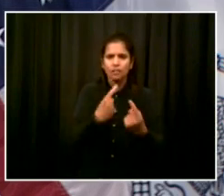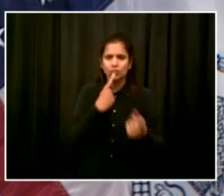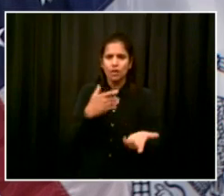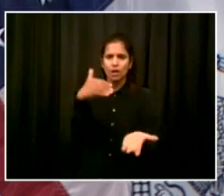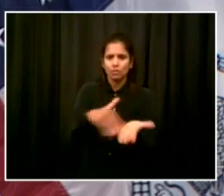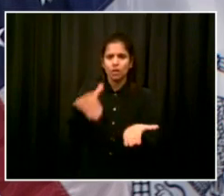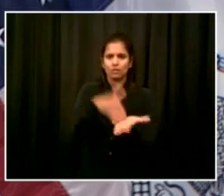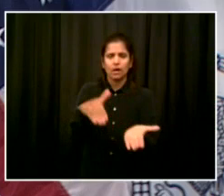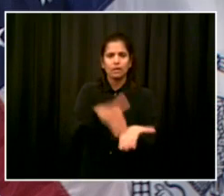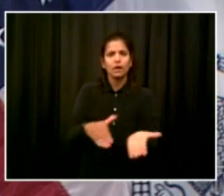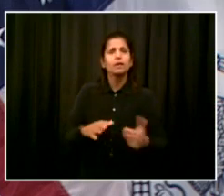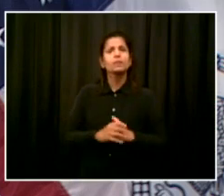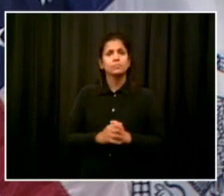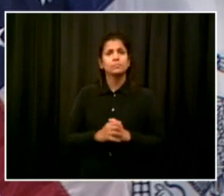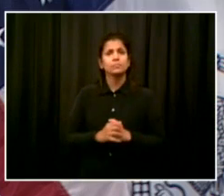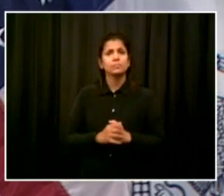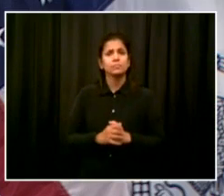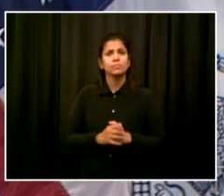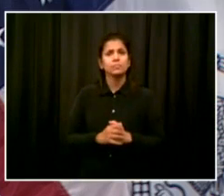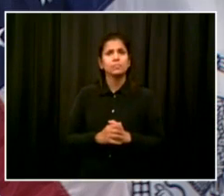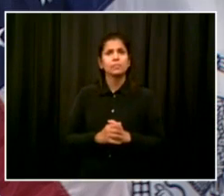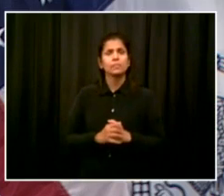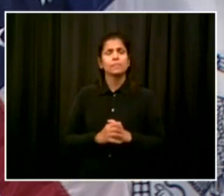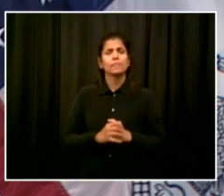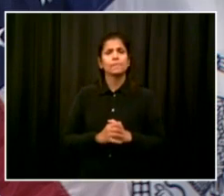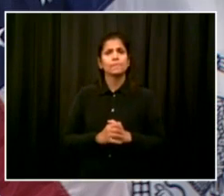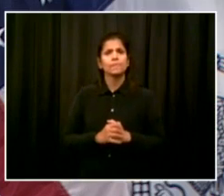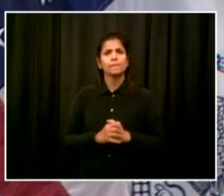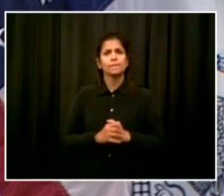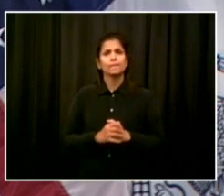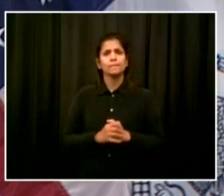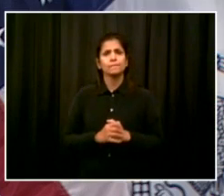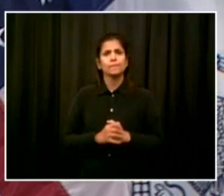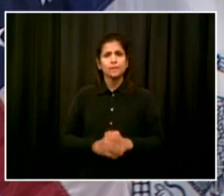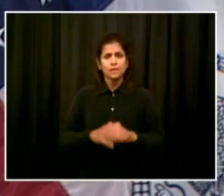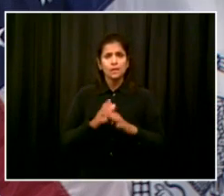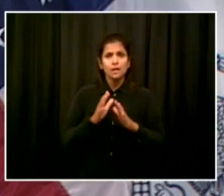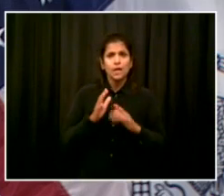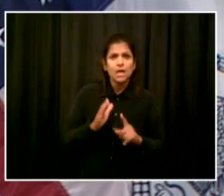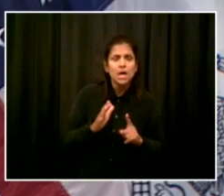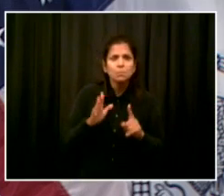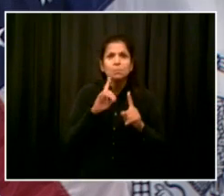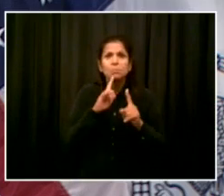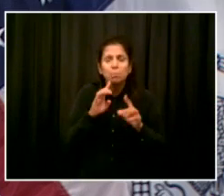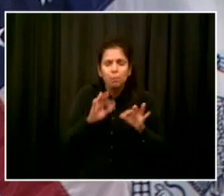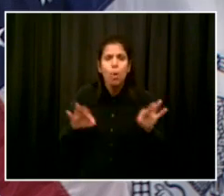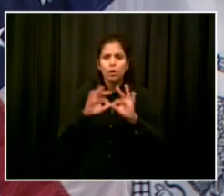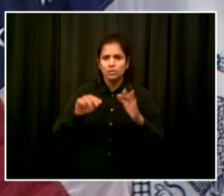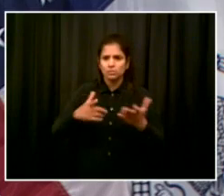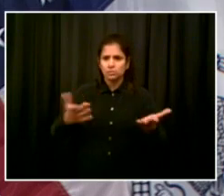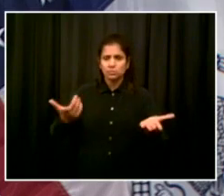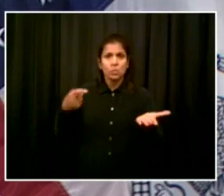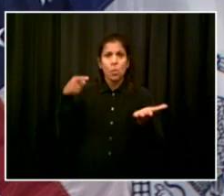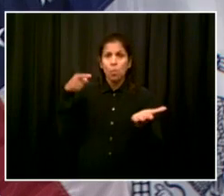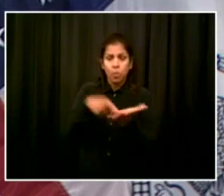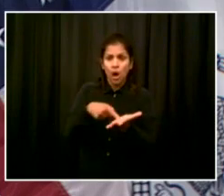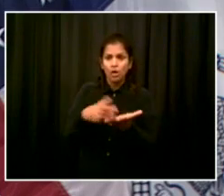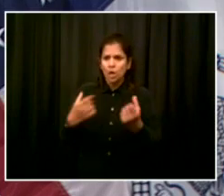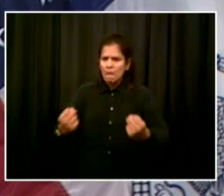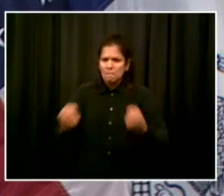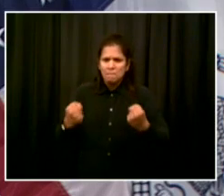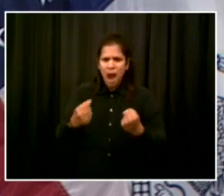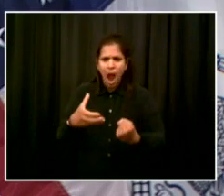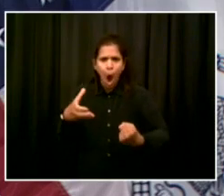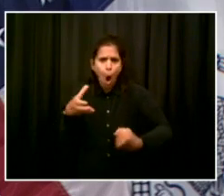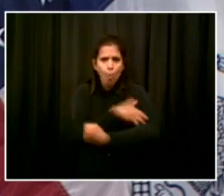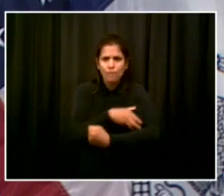say, we should overemphasize that message. I'm perfectly comfortable saying we should have, and again, I work with a big team here. We were